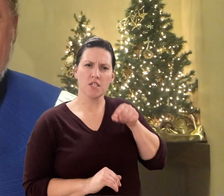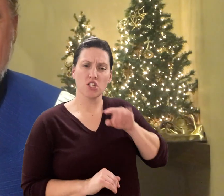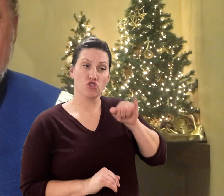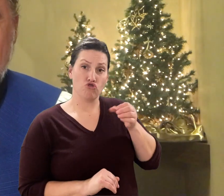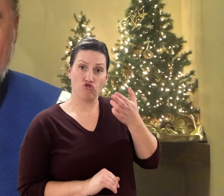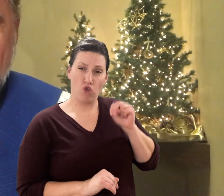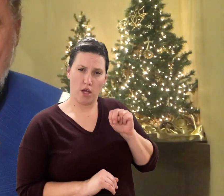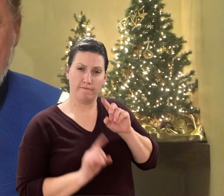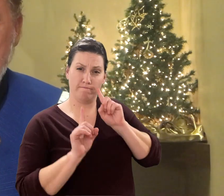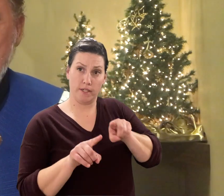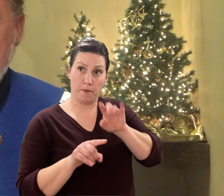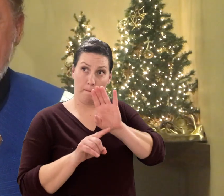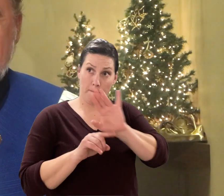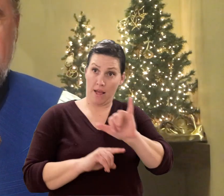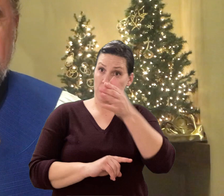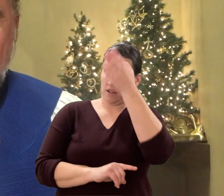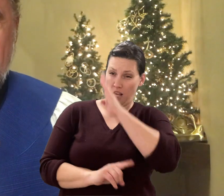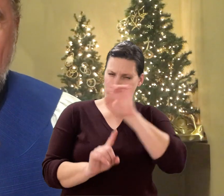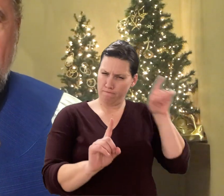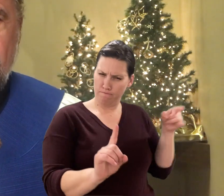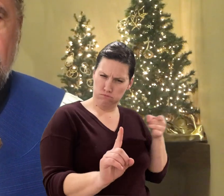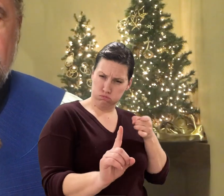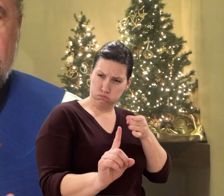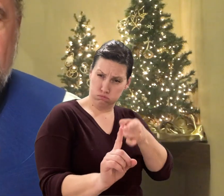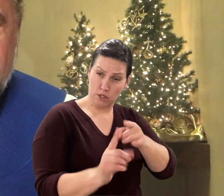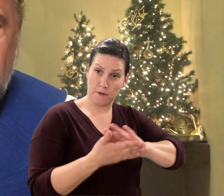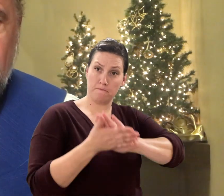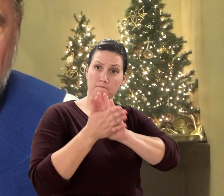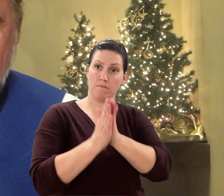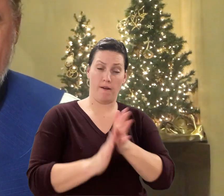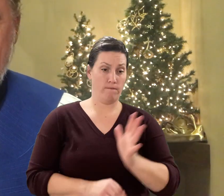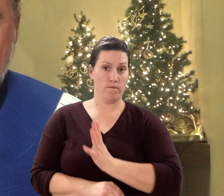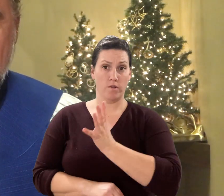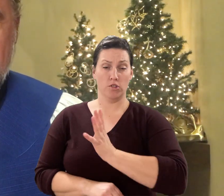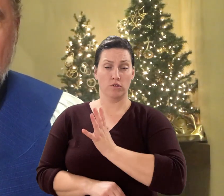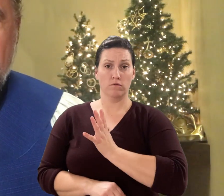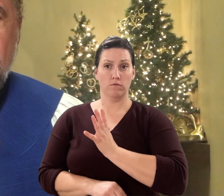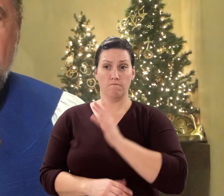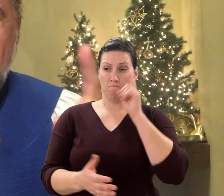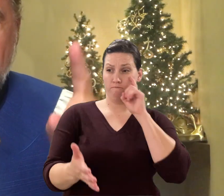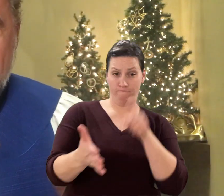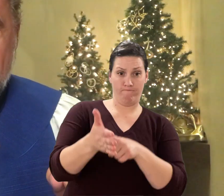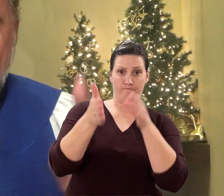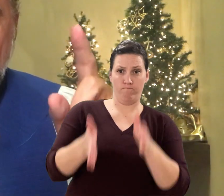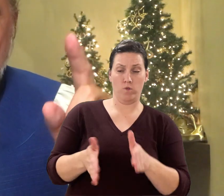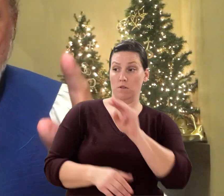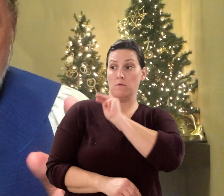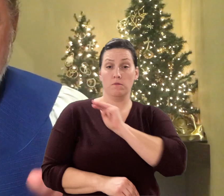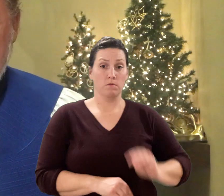fact, John was sent by God specifically to be the